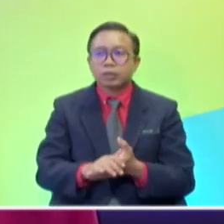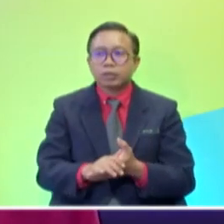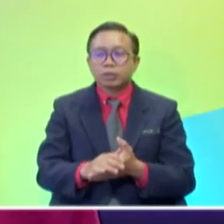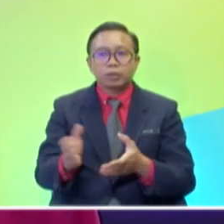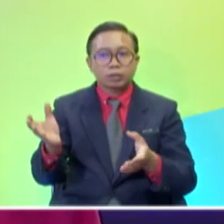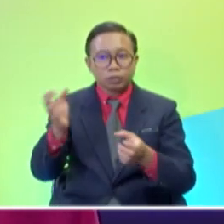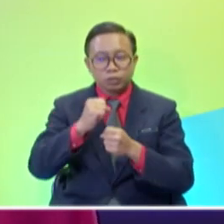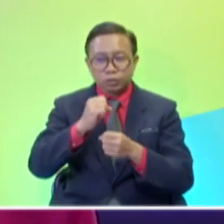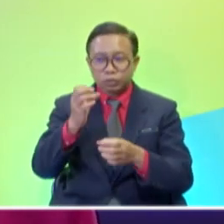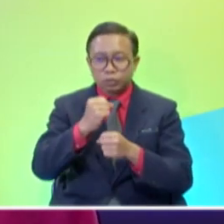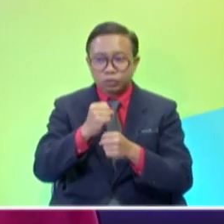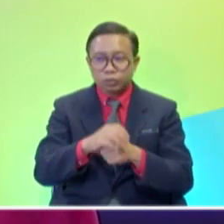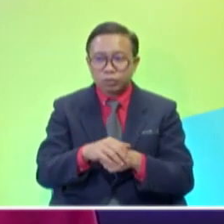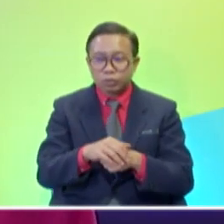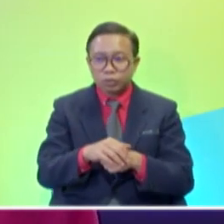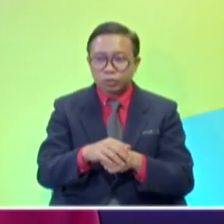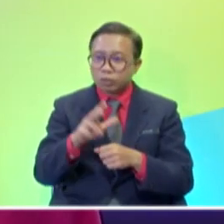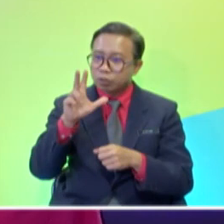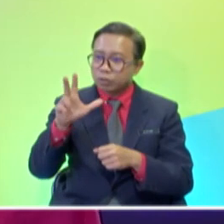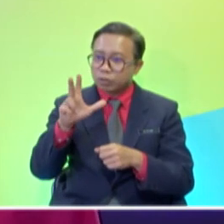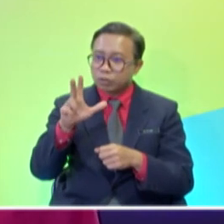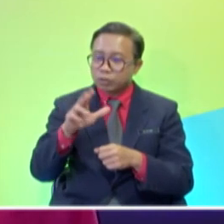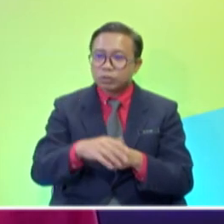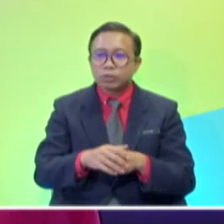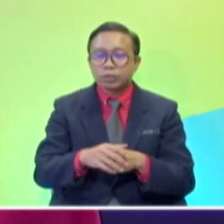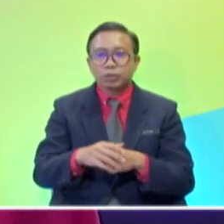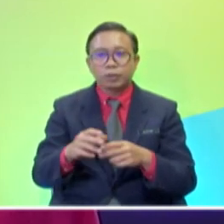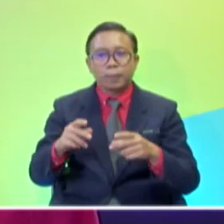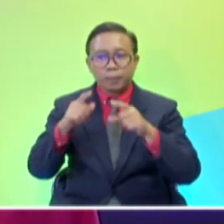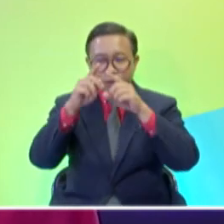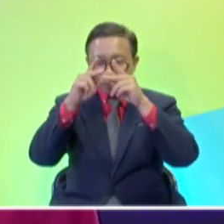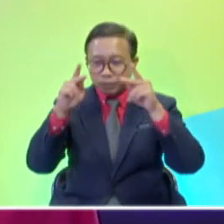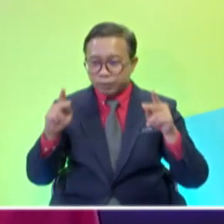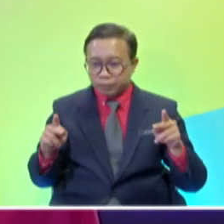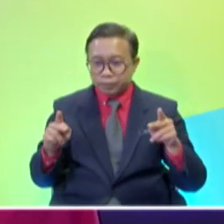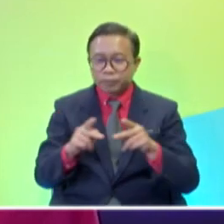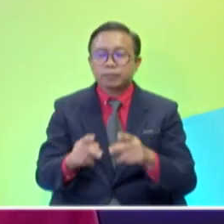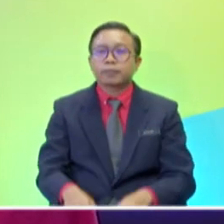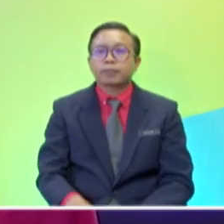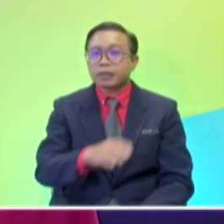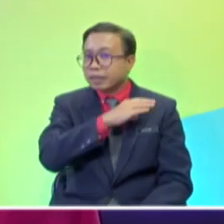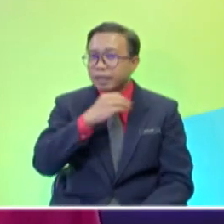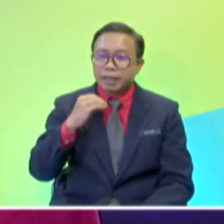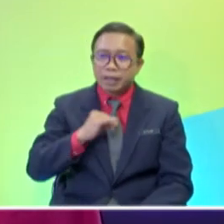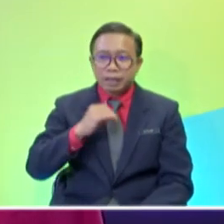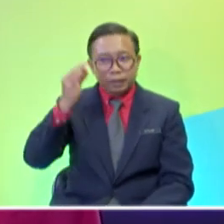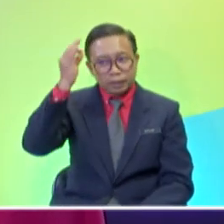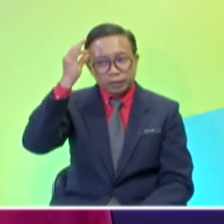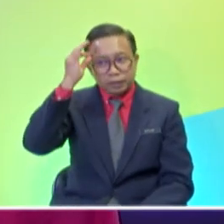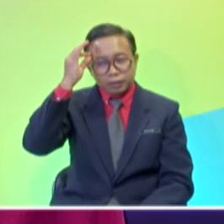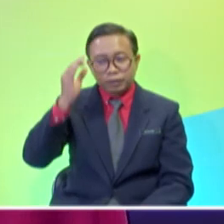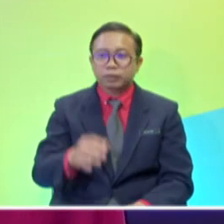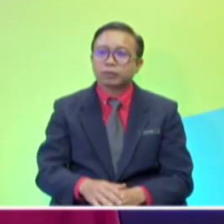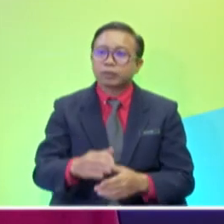our lesson with a 3-2-1 pyramid closure. And I think Ian is